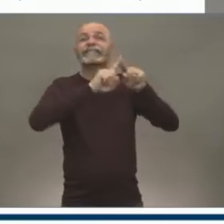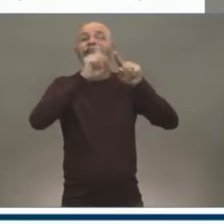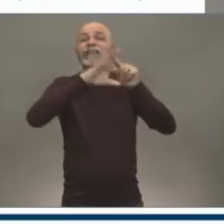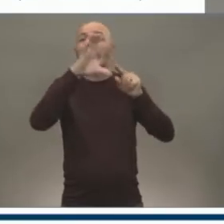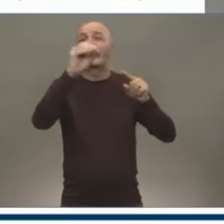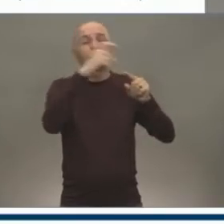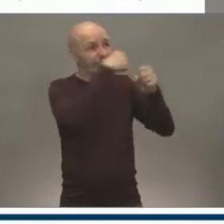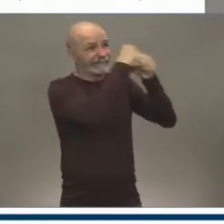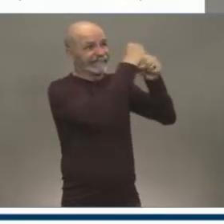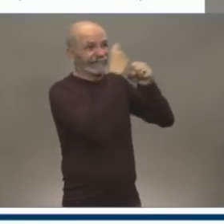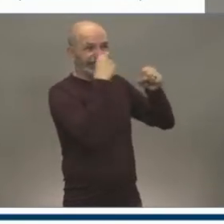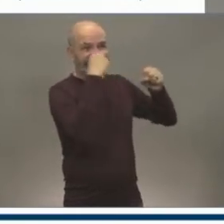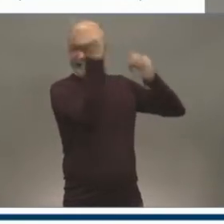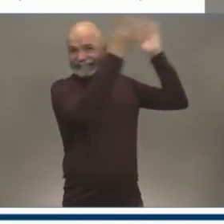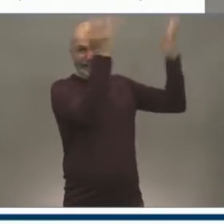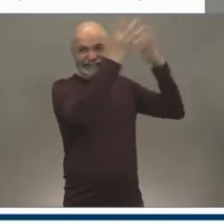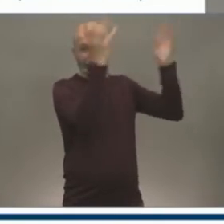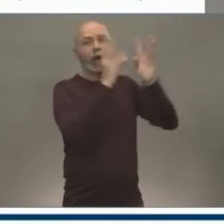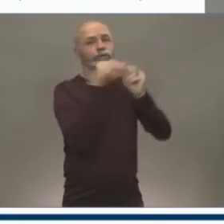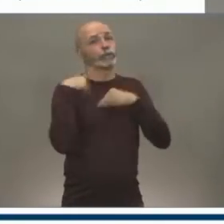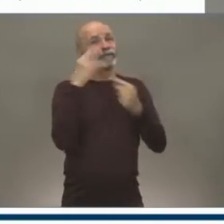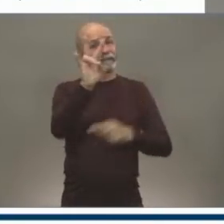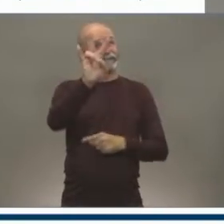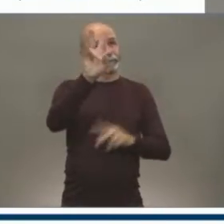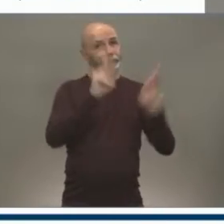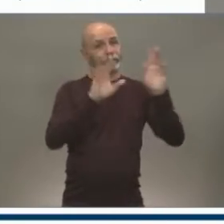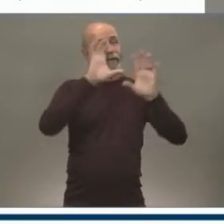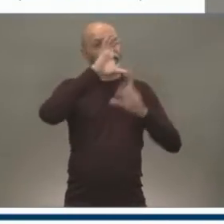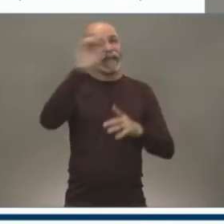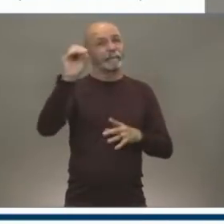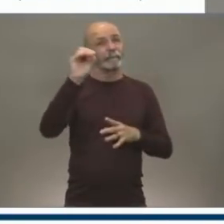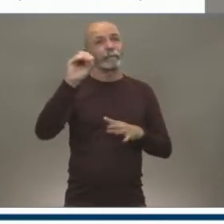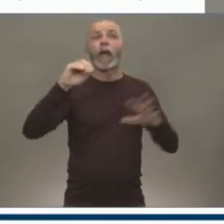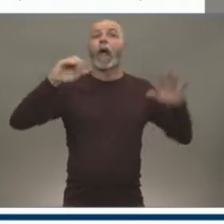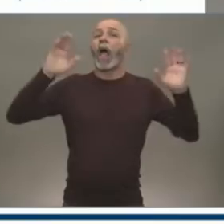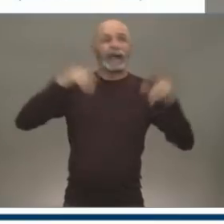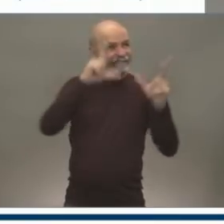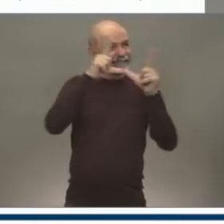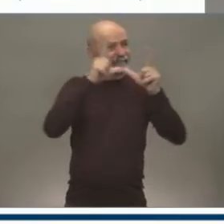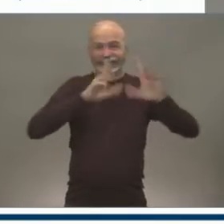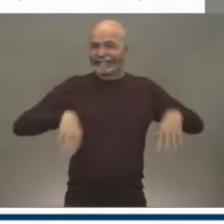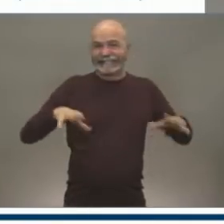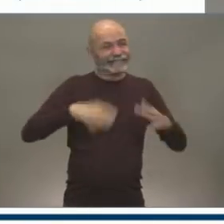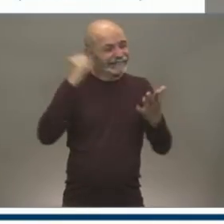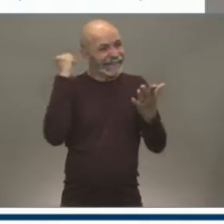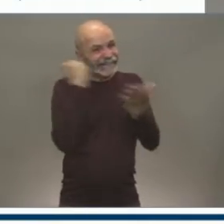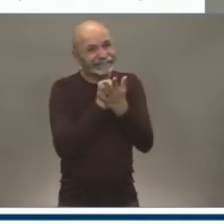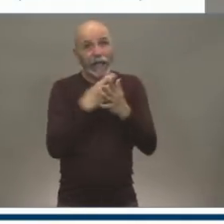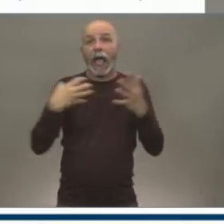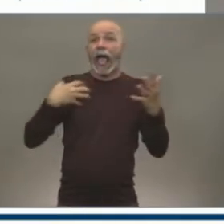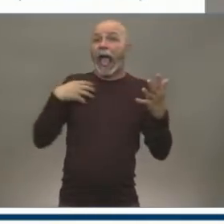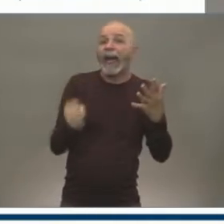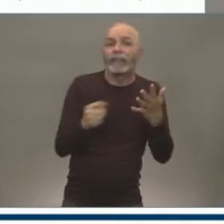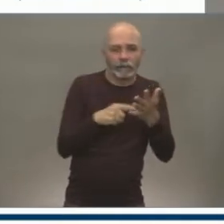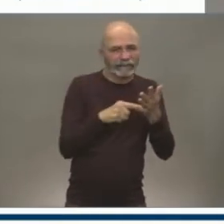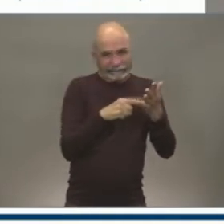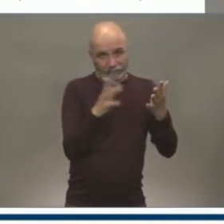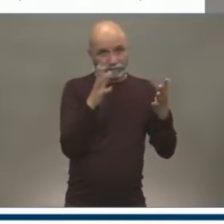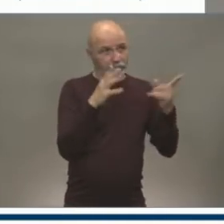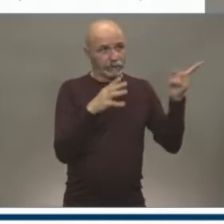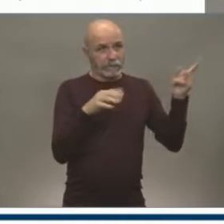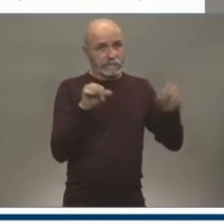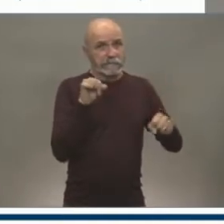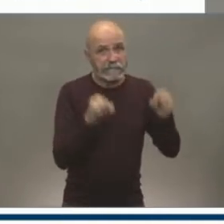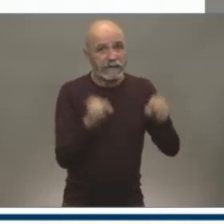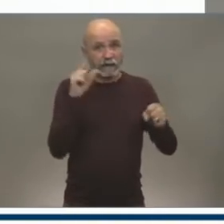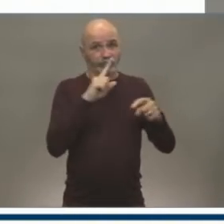these vaccines has been licensed yet by Health Canada, so we have no certainty at this point about the availability and the